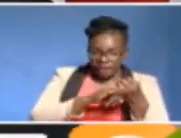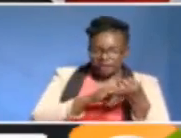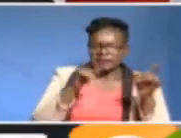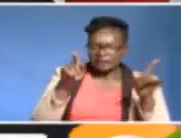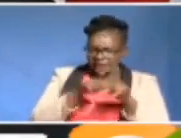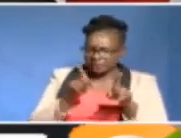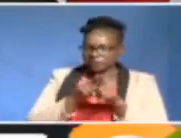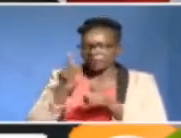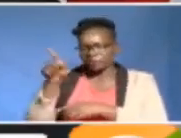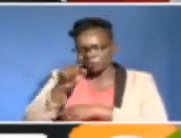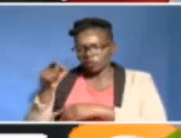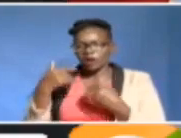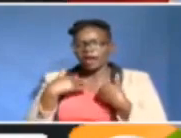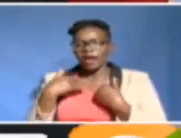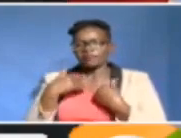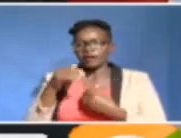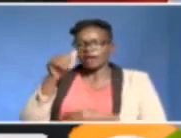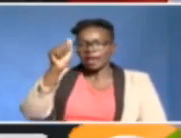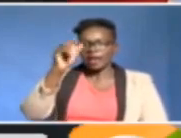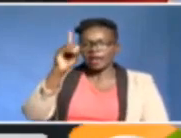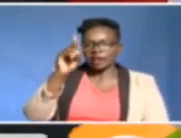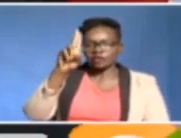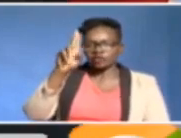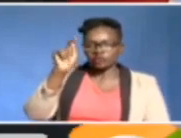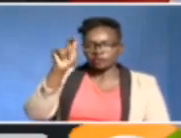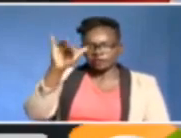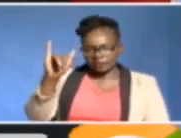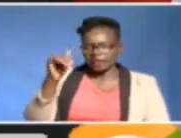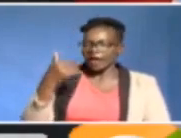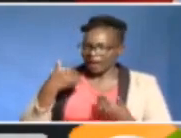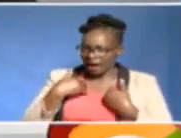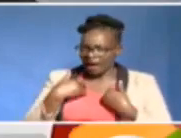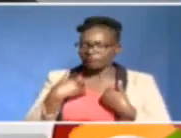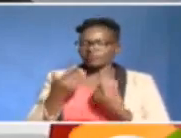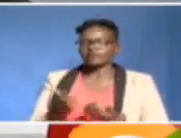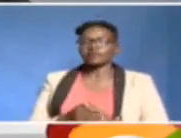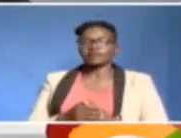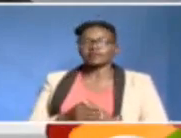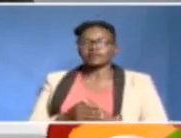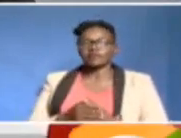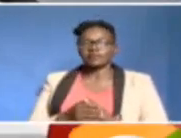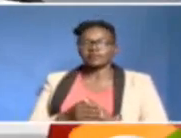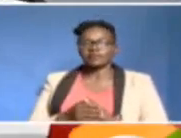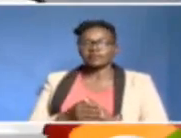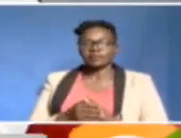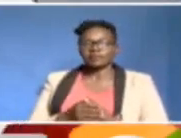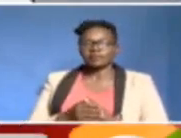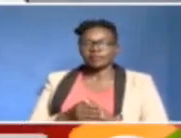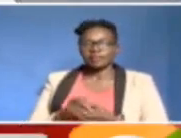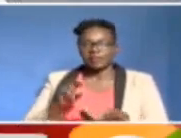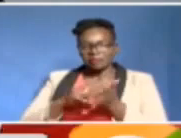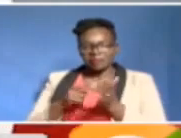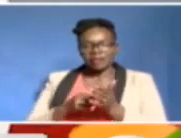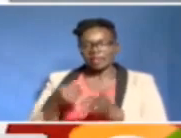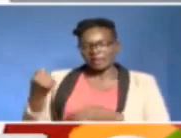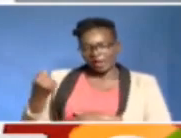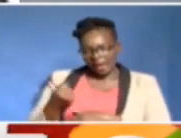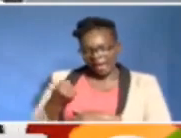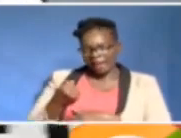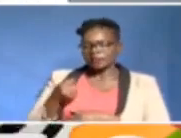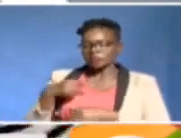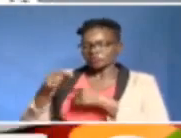the English. Yeah, we won't put that is the tradition. You know, they are adulterers. Yes. And the ladies are prostituting. Yes.